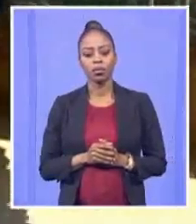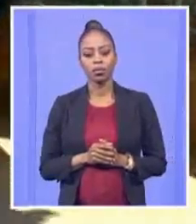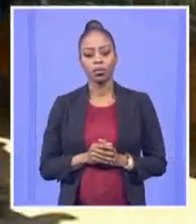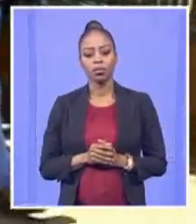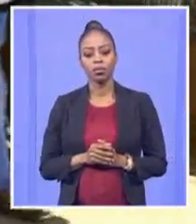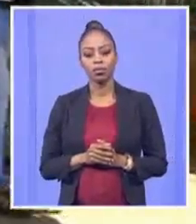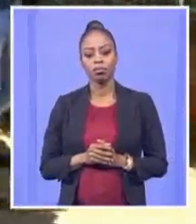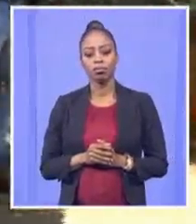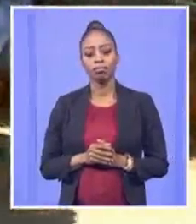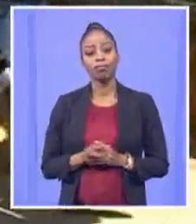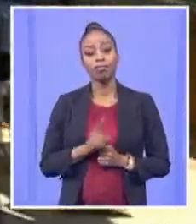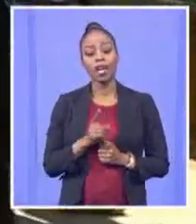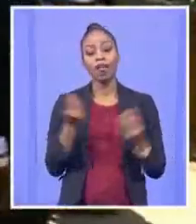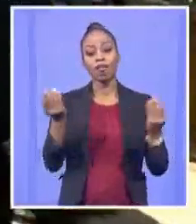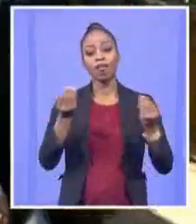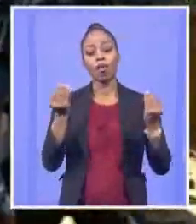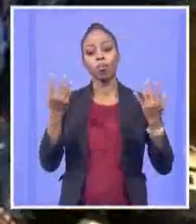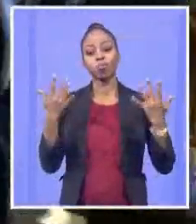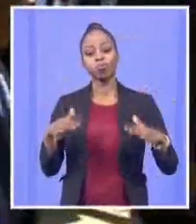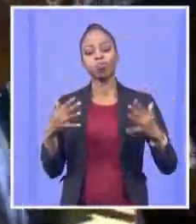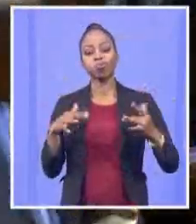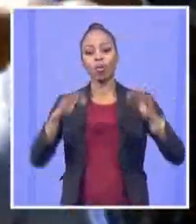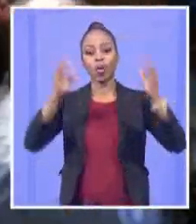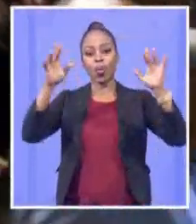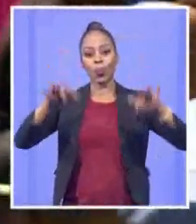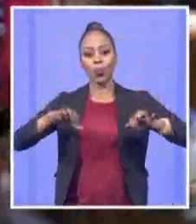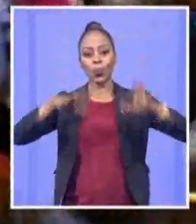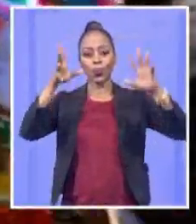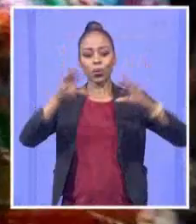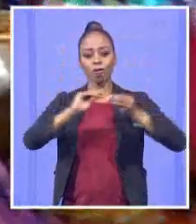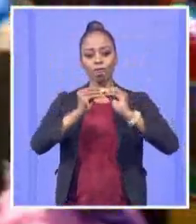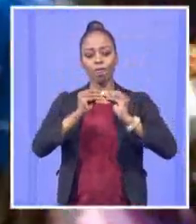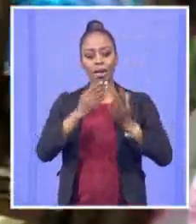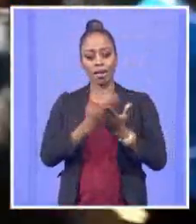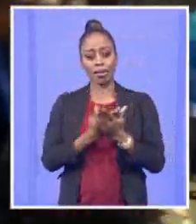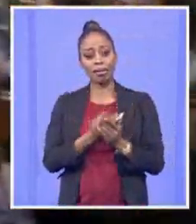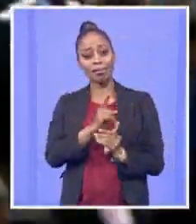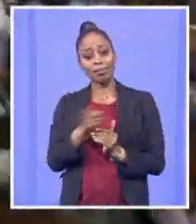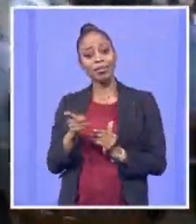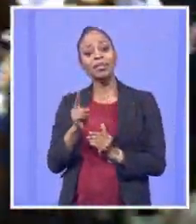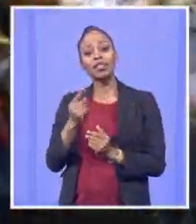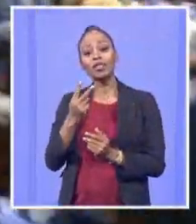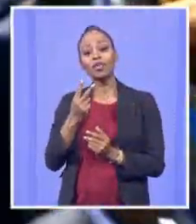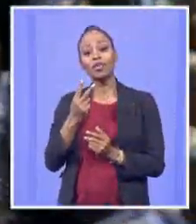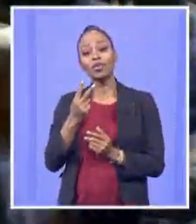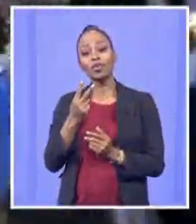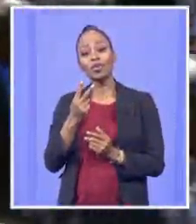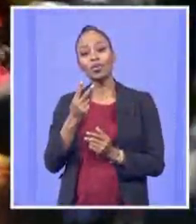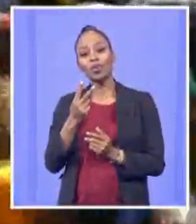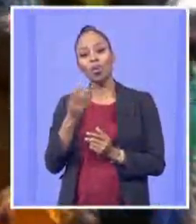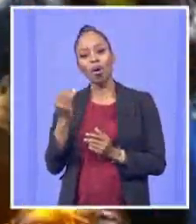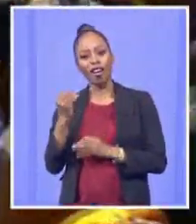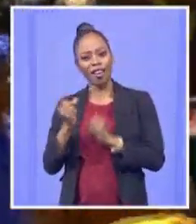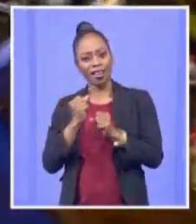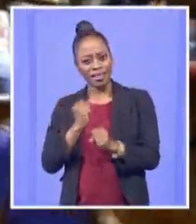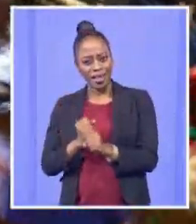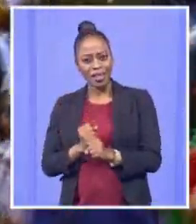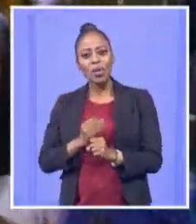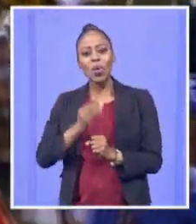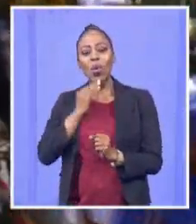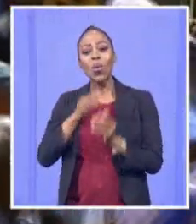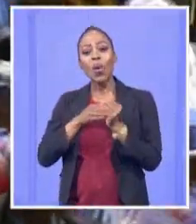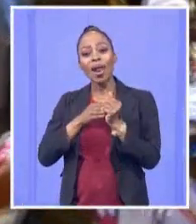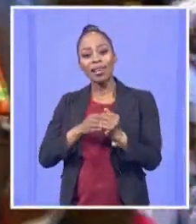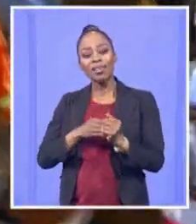popularly known for making rain, the Modjadja kingdom was, for the past two centuries, led by queens. The